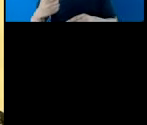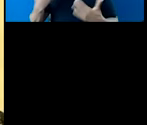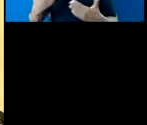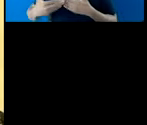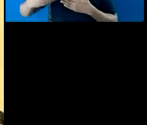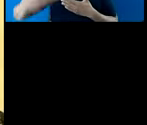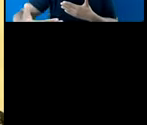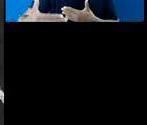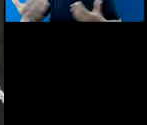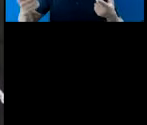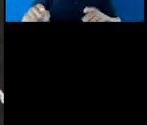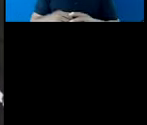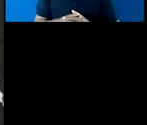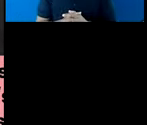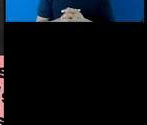right?